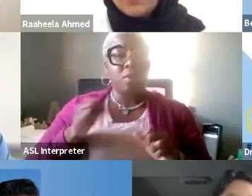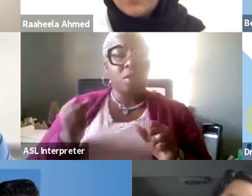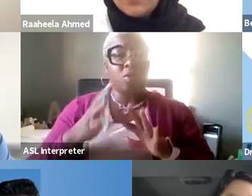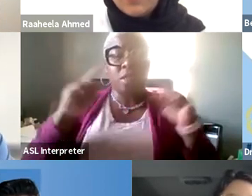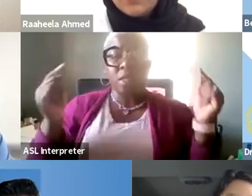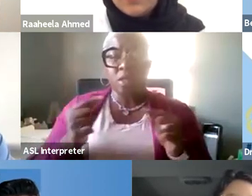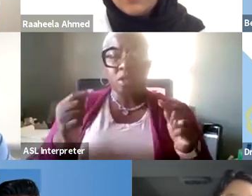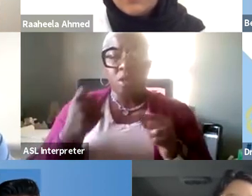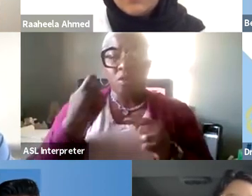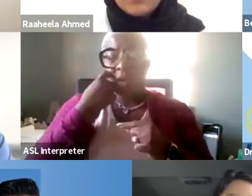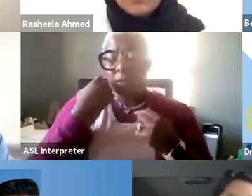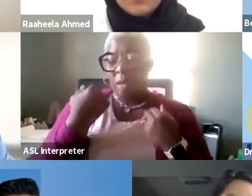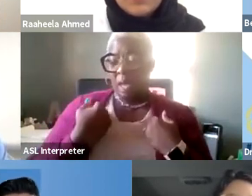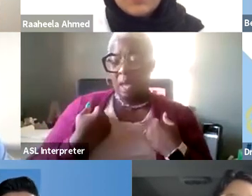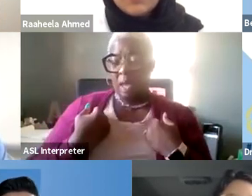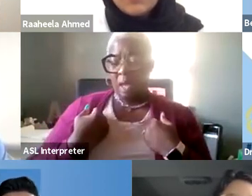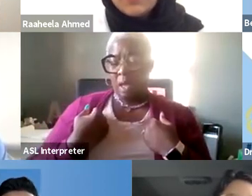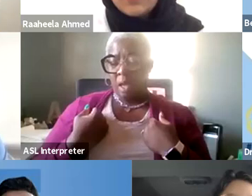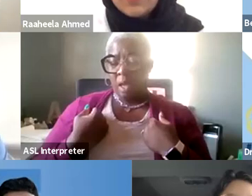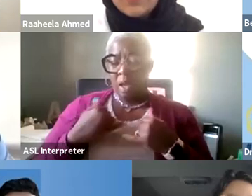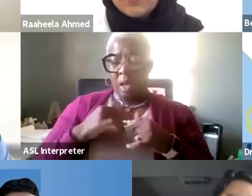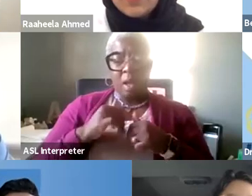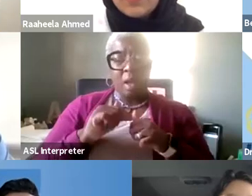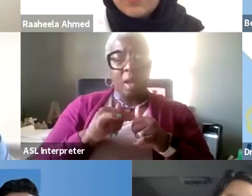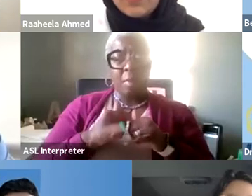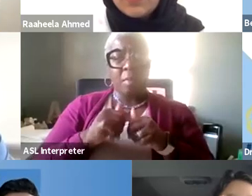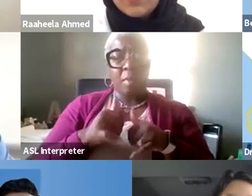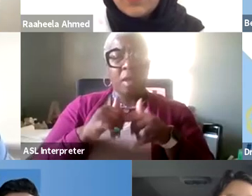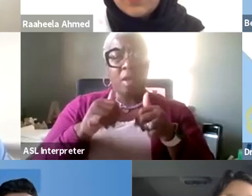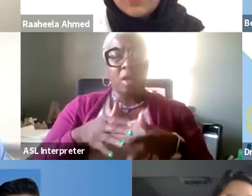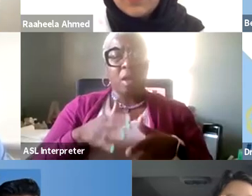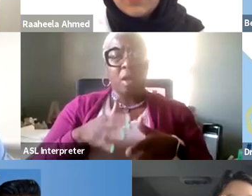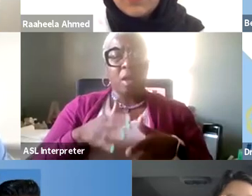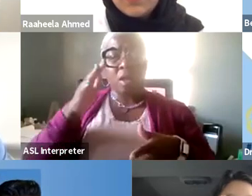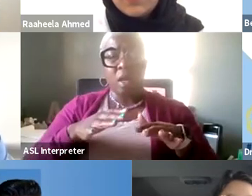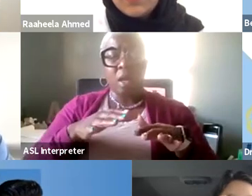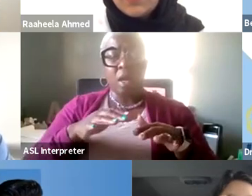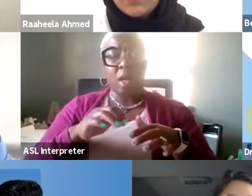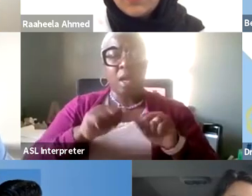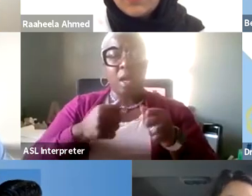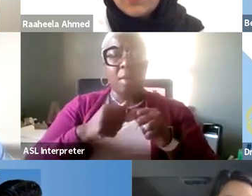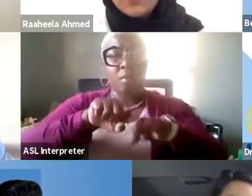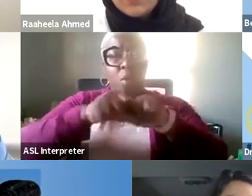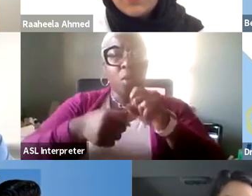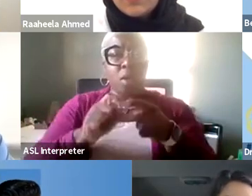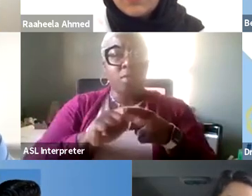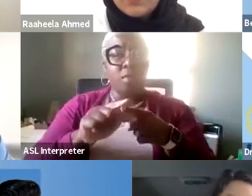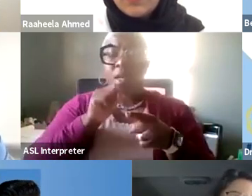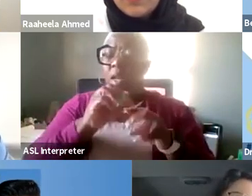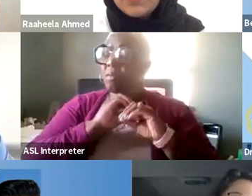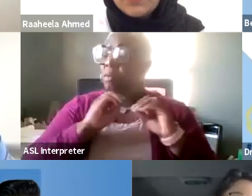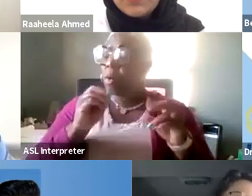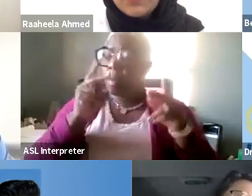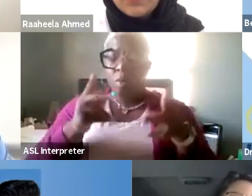injuries. Recently, we had a player at a scrimmage game that got injured. He broke his finger, and we didn't have anybody